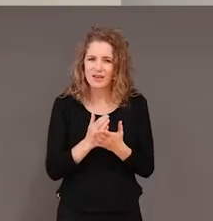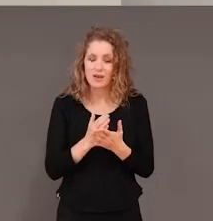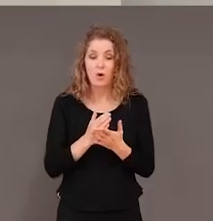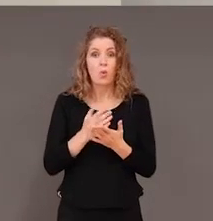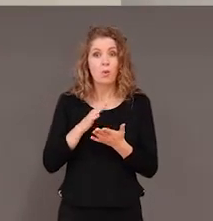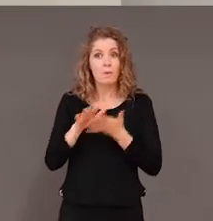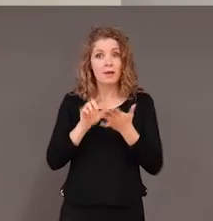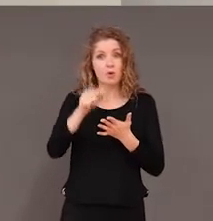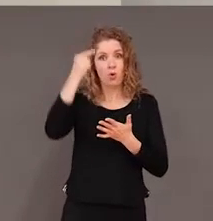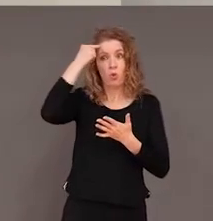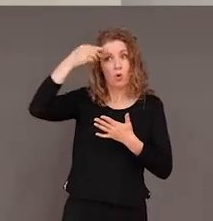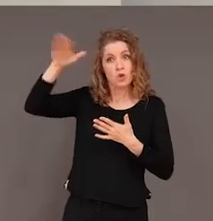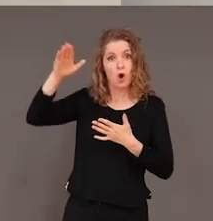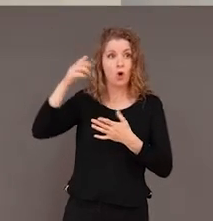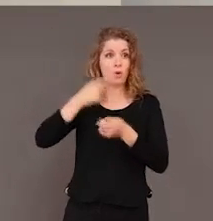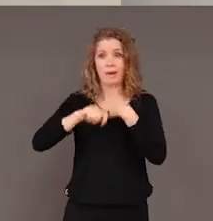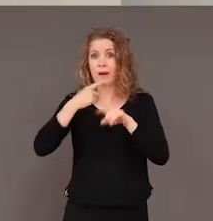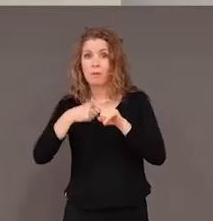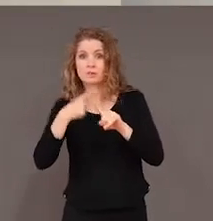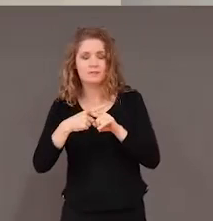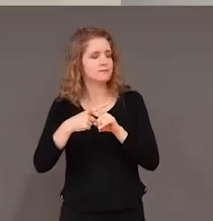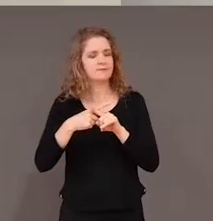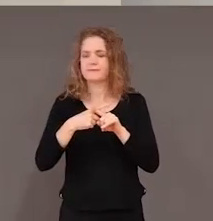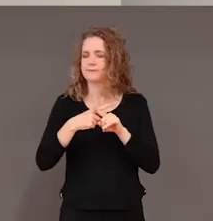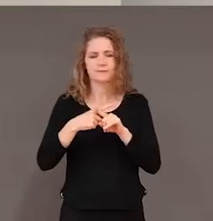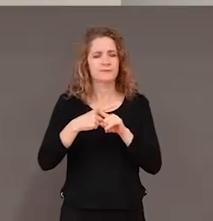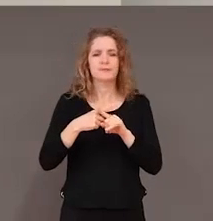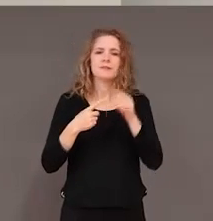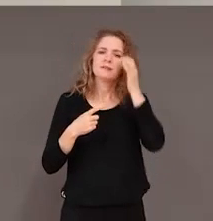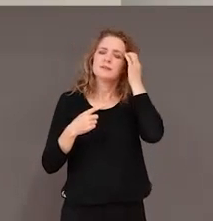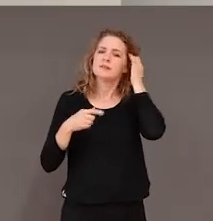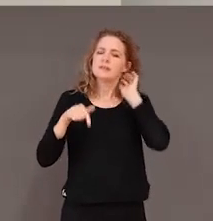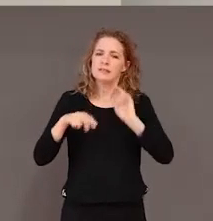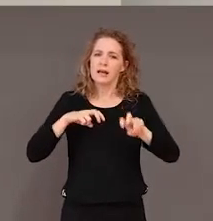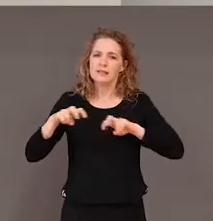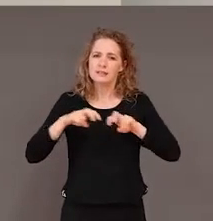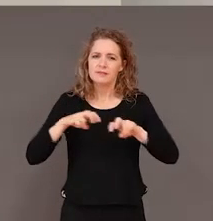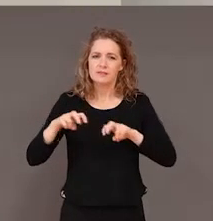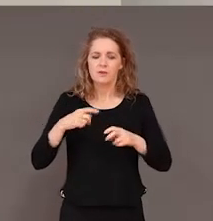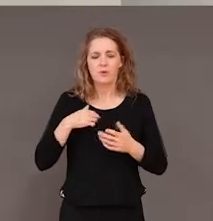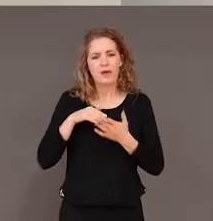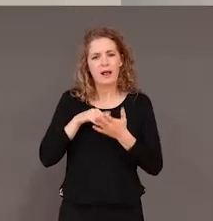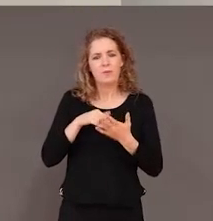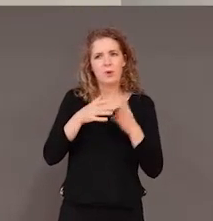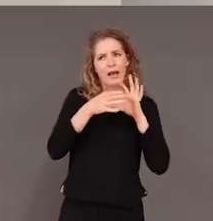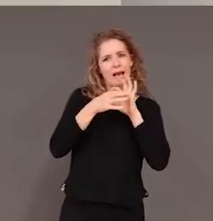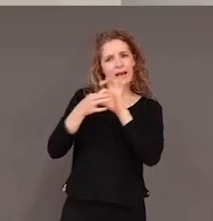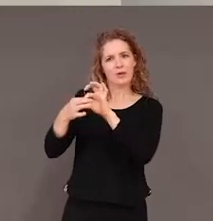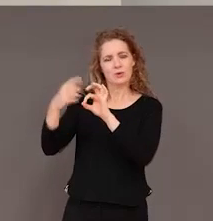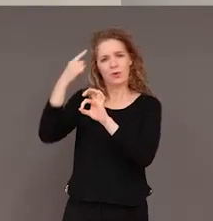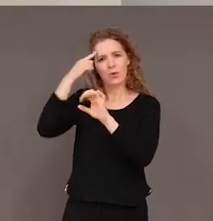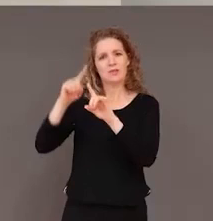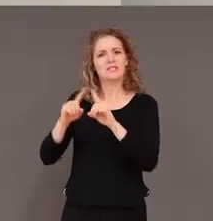not designed to get rid of your thoughts or to make you think positive or calming thoughts. The aim of the exercise is to help you to relate to your